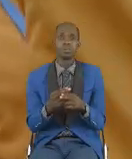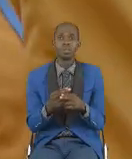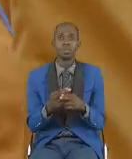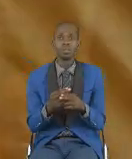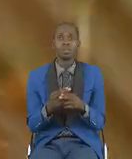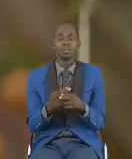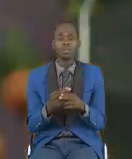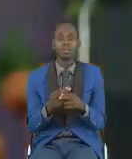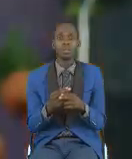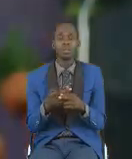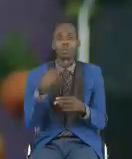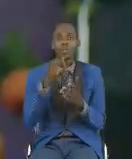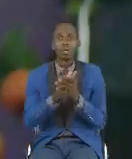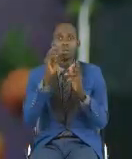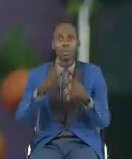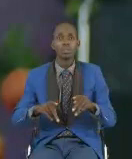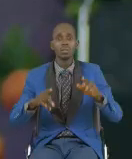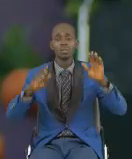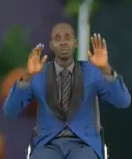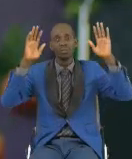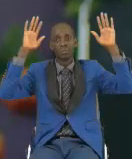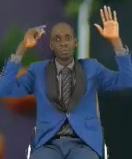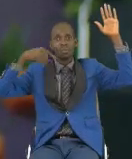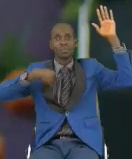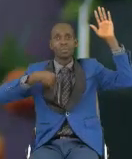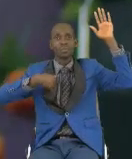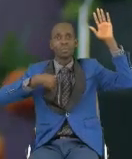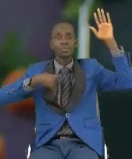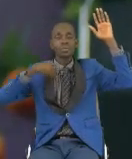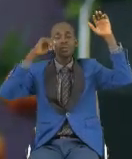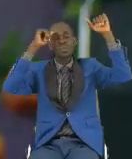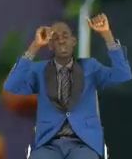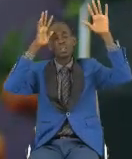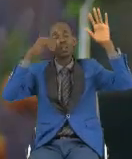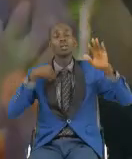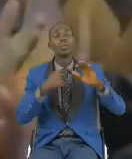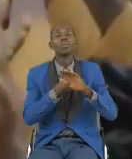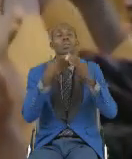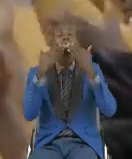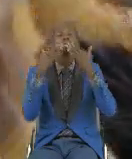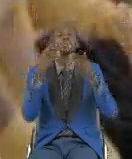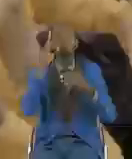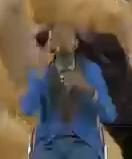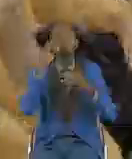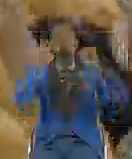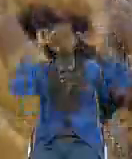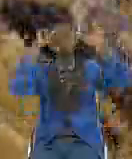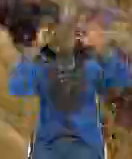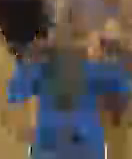Where is the person I'm talking to? Father, we thank you. Father, we bless your